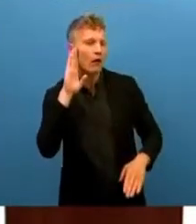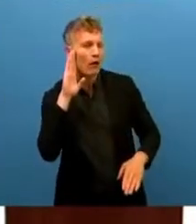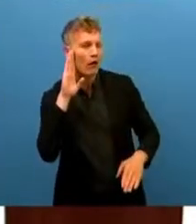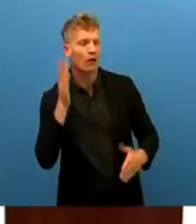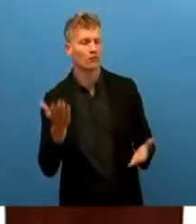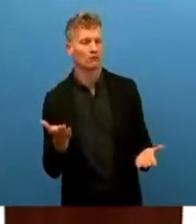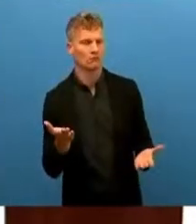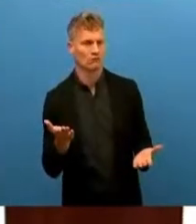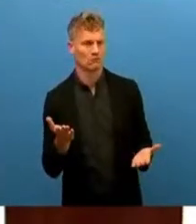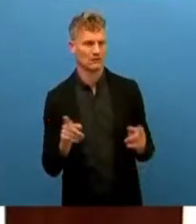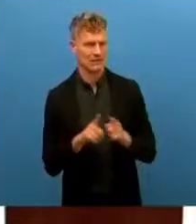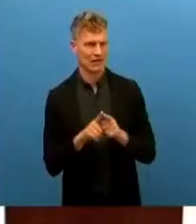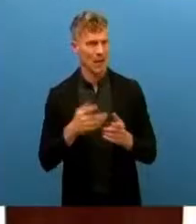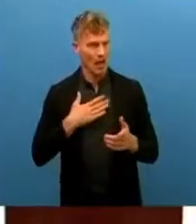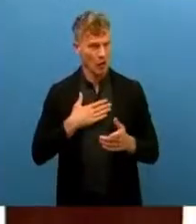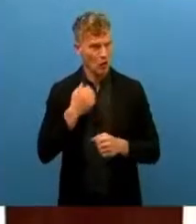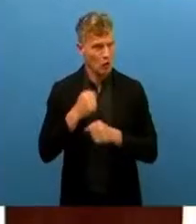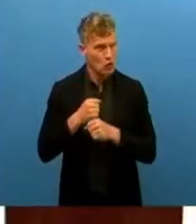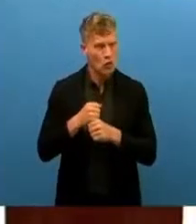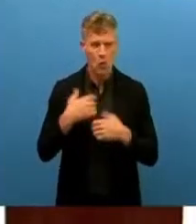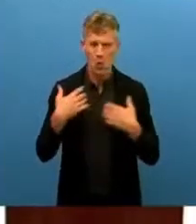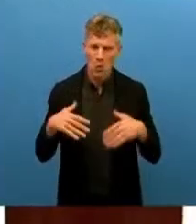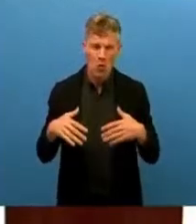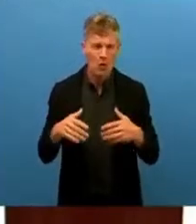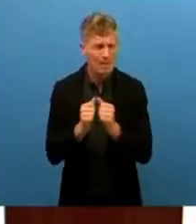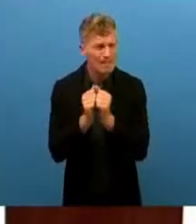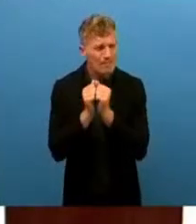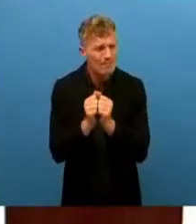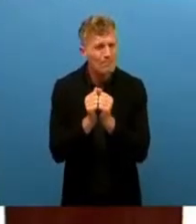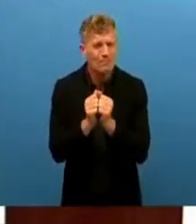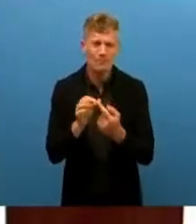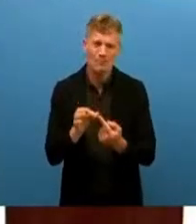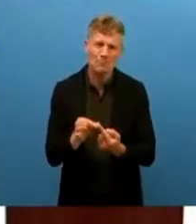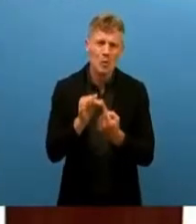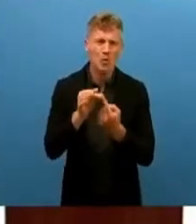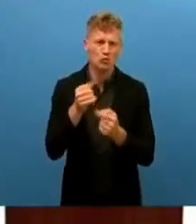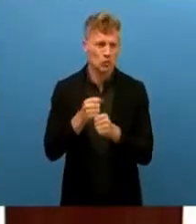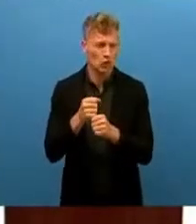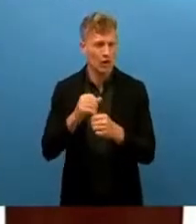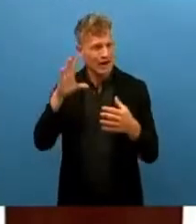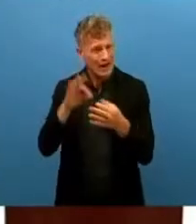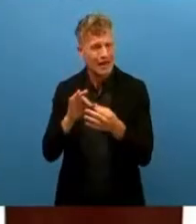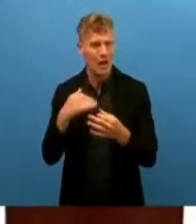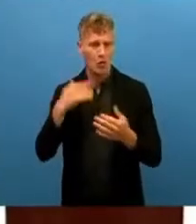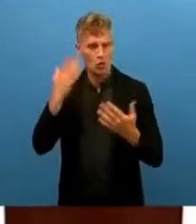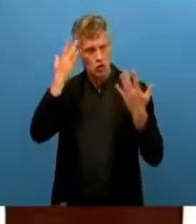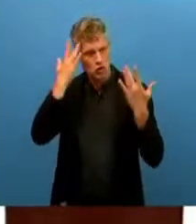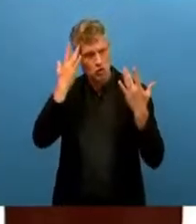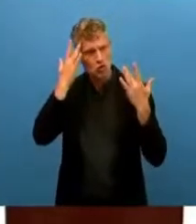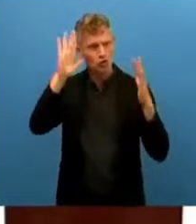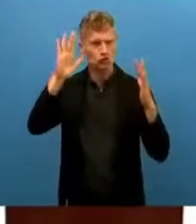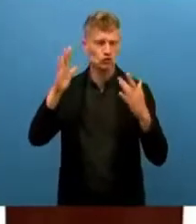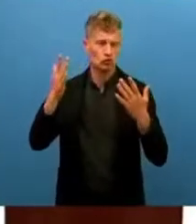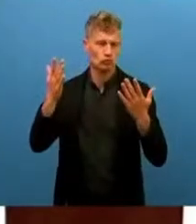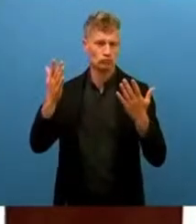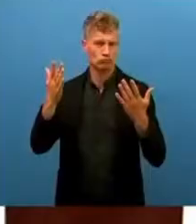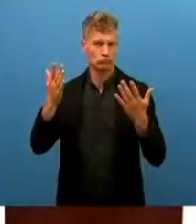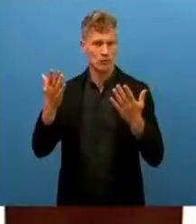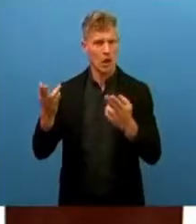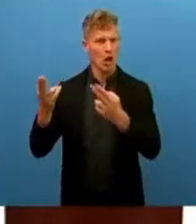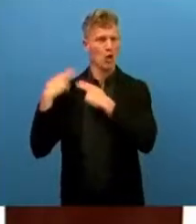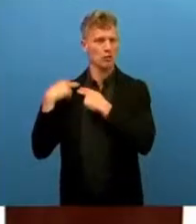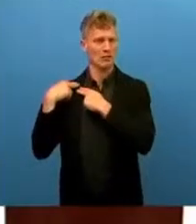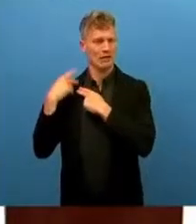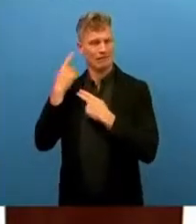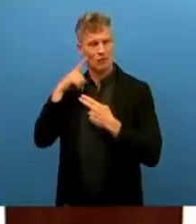out essential work rooted in cultural values and accountability to our peoples. Their worth is